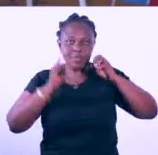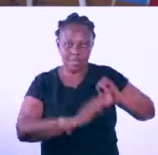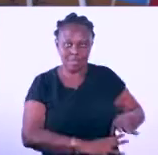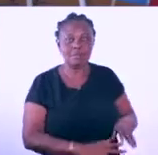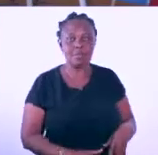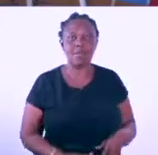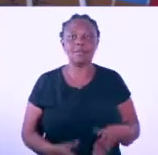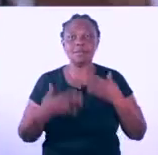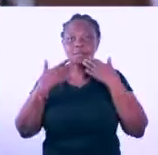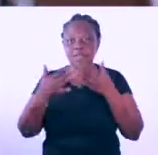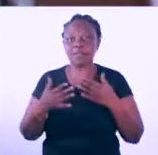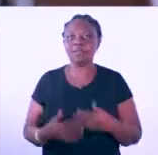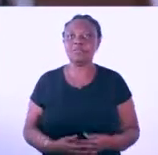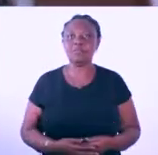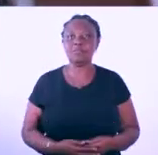Thank you.